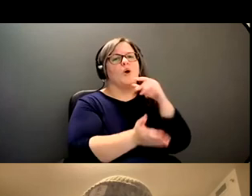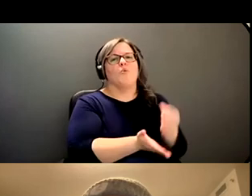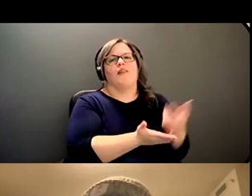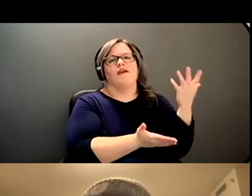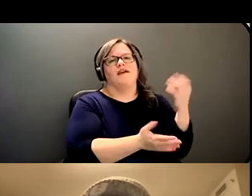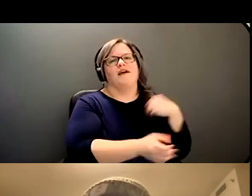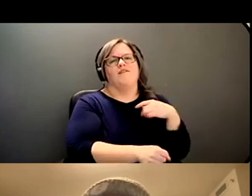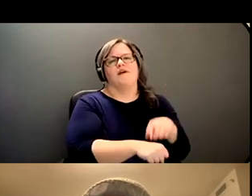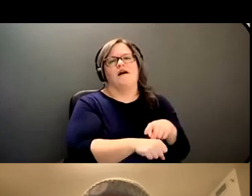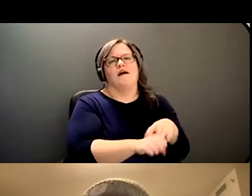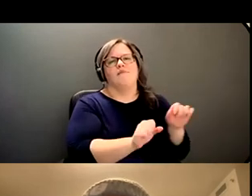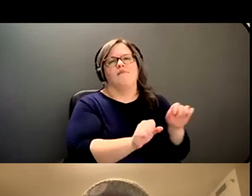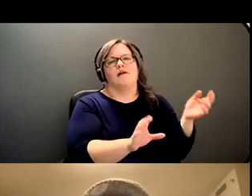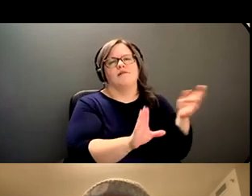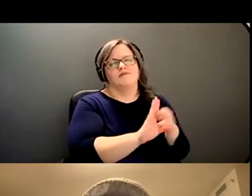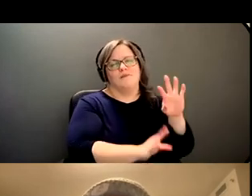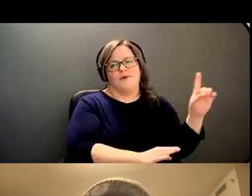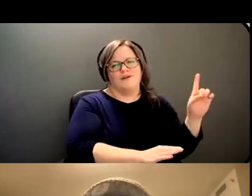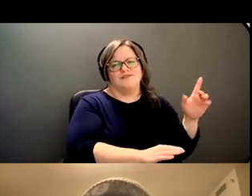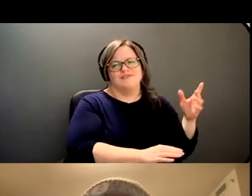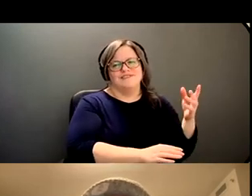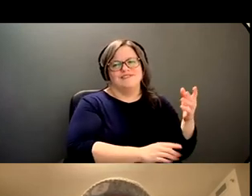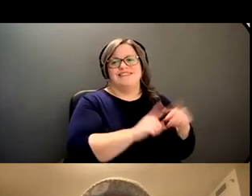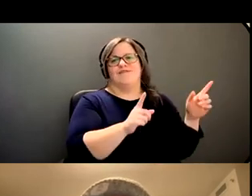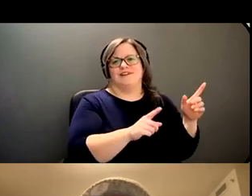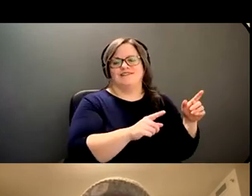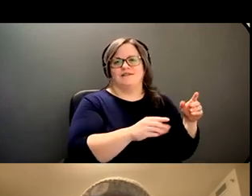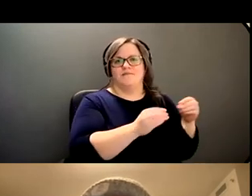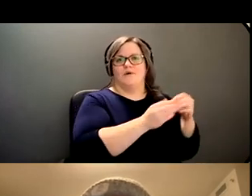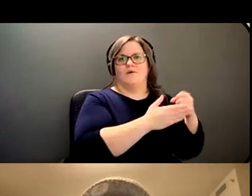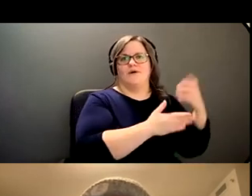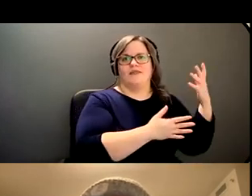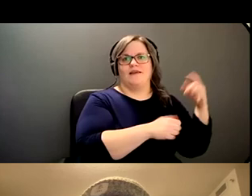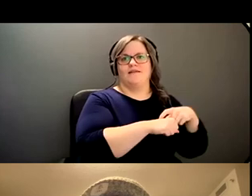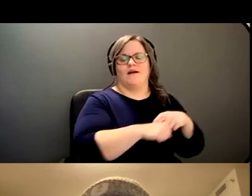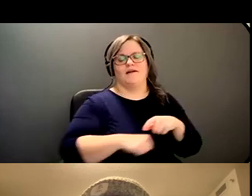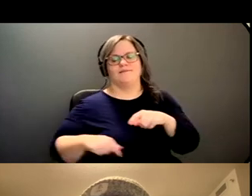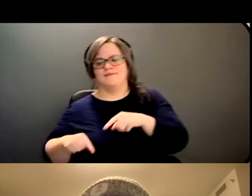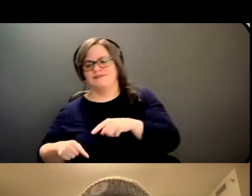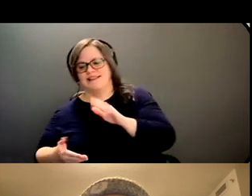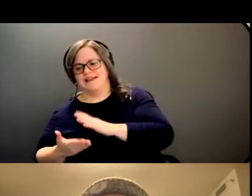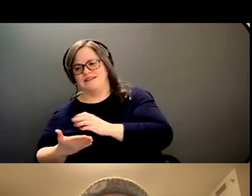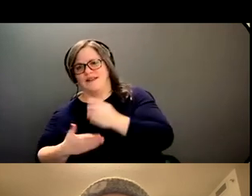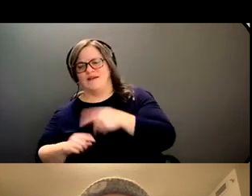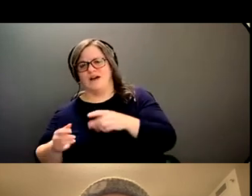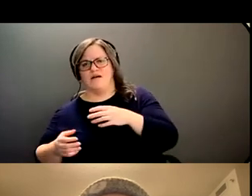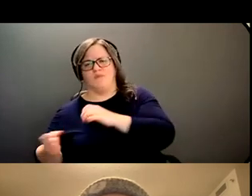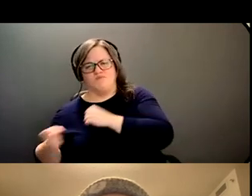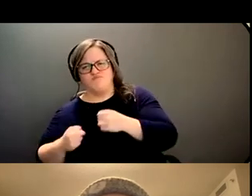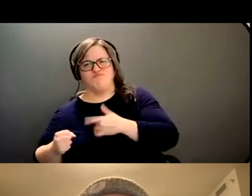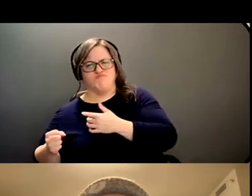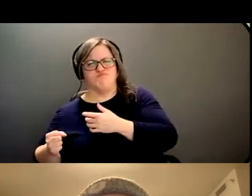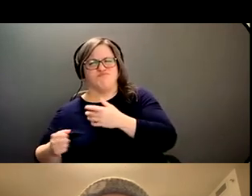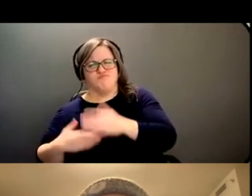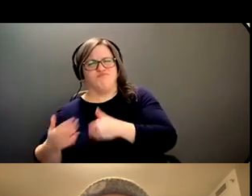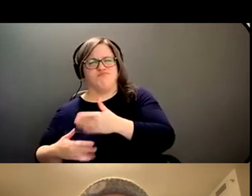So it's like, yeah, I don't know where I'm going with that, but more so just like something to tack on.